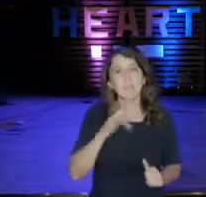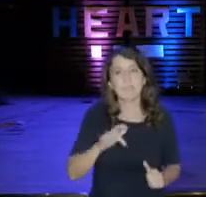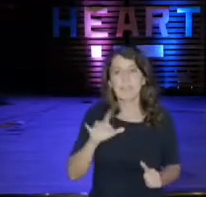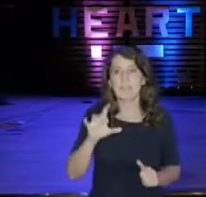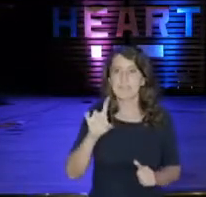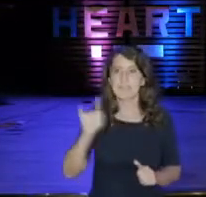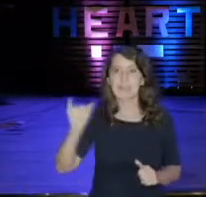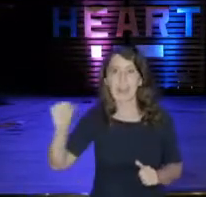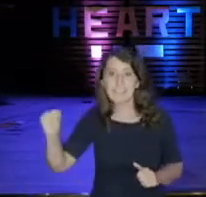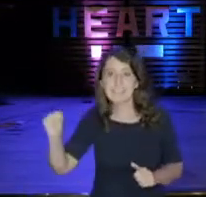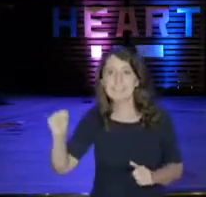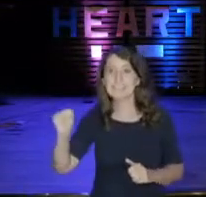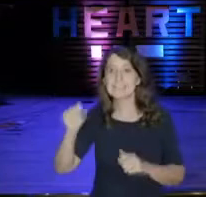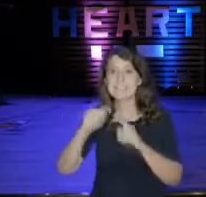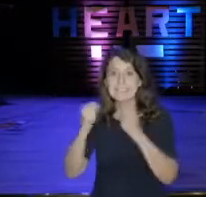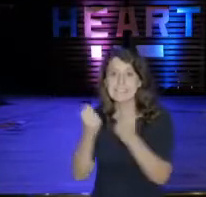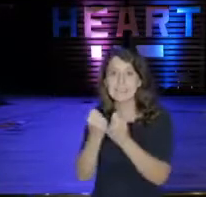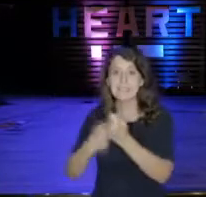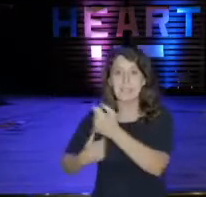sports fan. So,